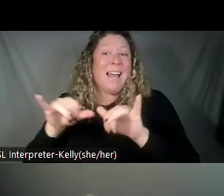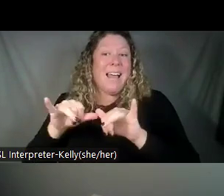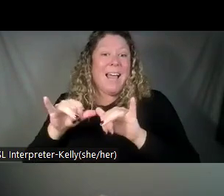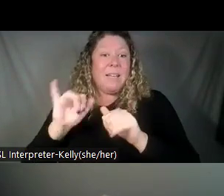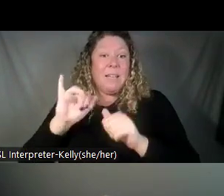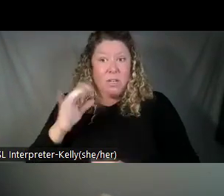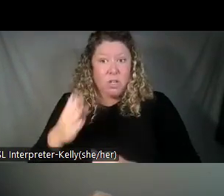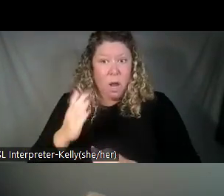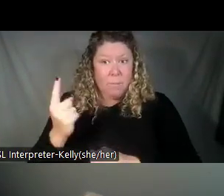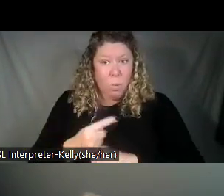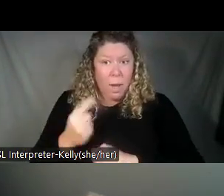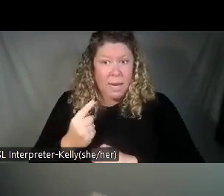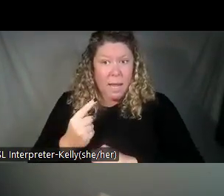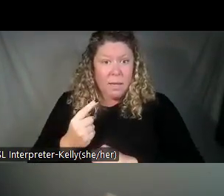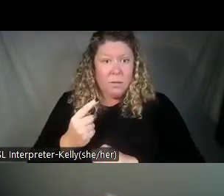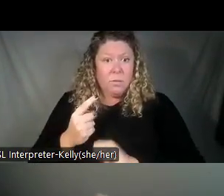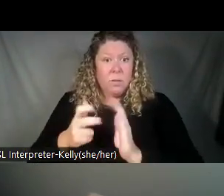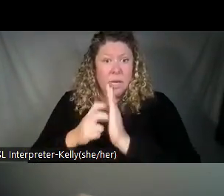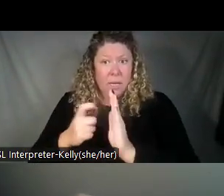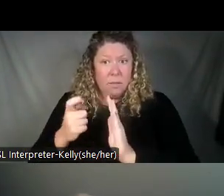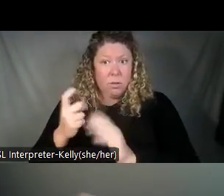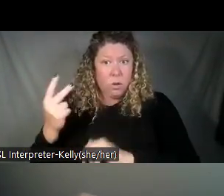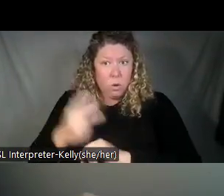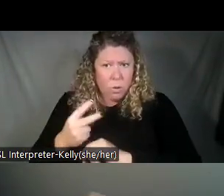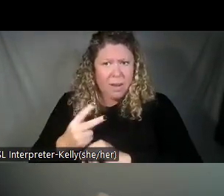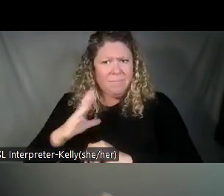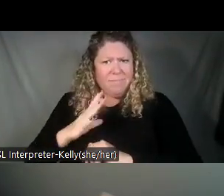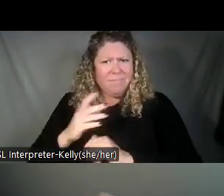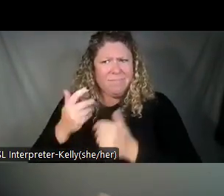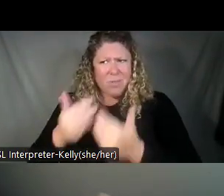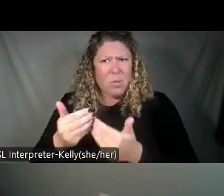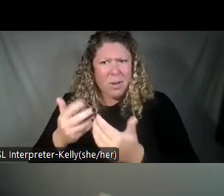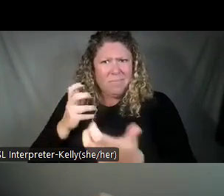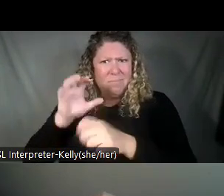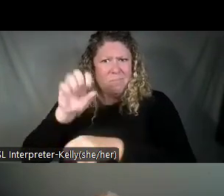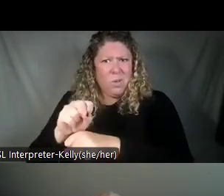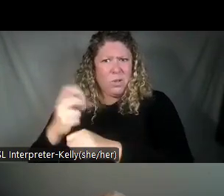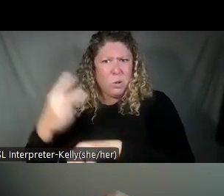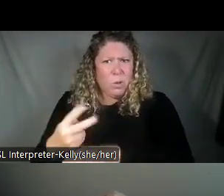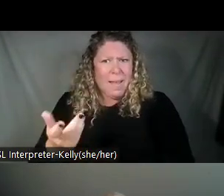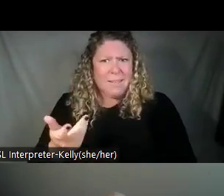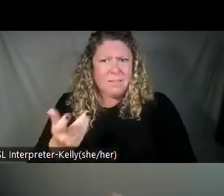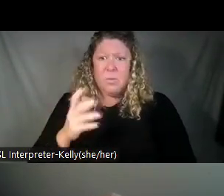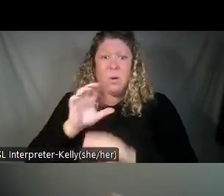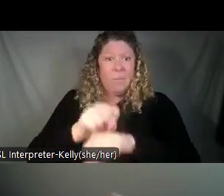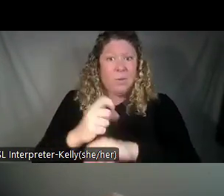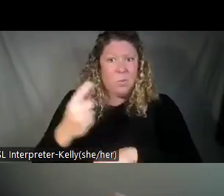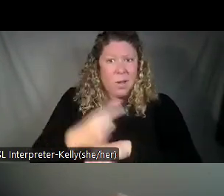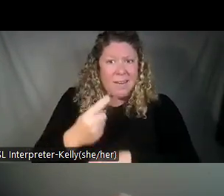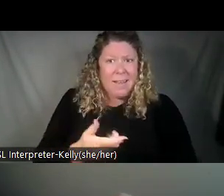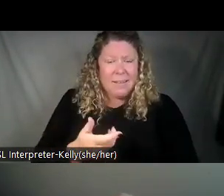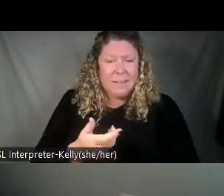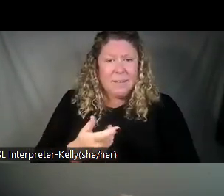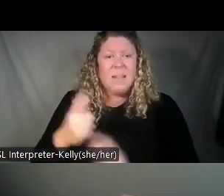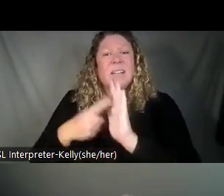day? Does it take about 2 days? Then schedule 2 days to do it. Schedule 1 day to do it. Because sometimes it's hard to figure out,